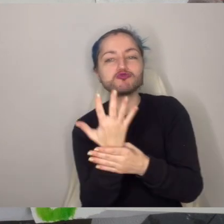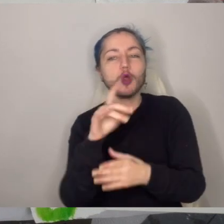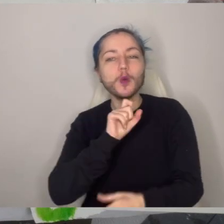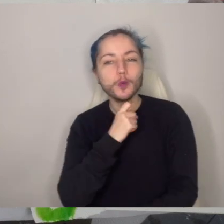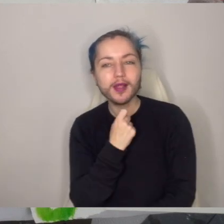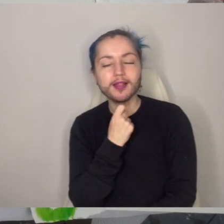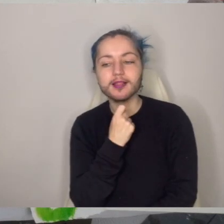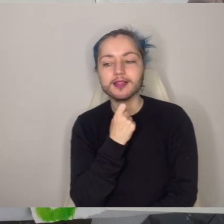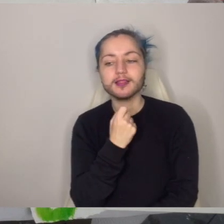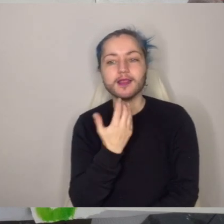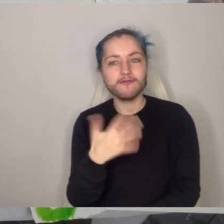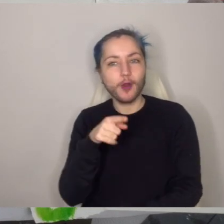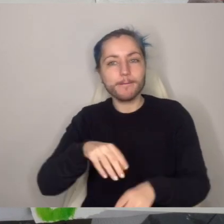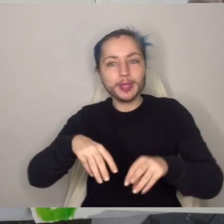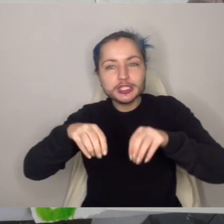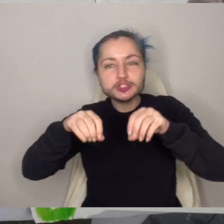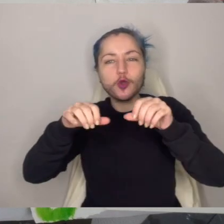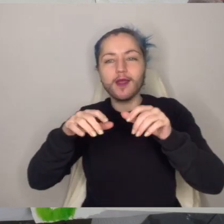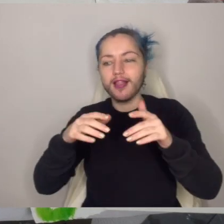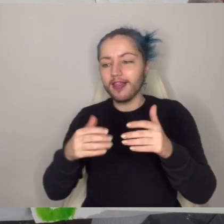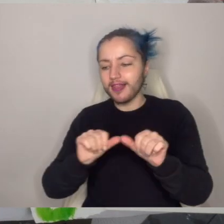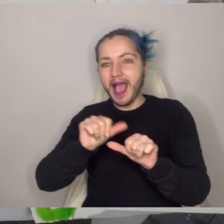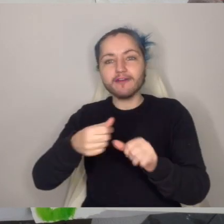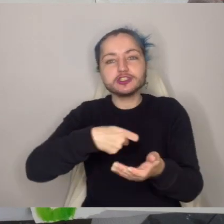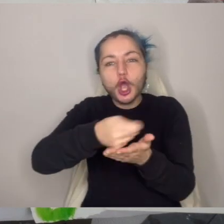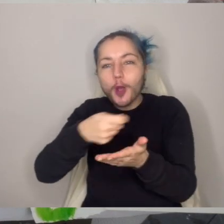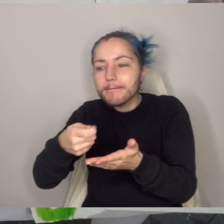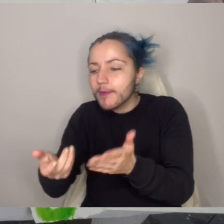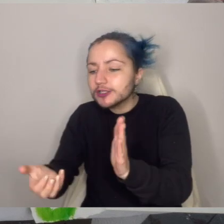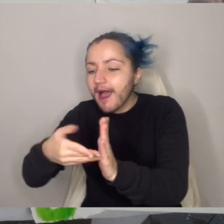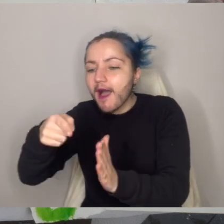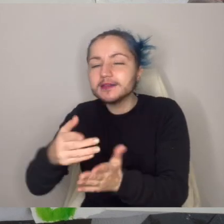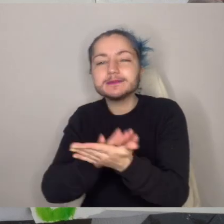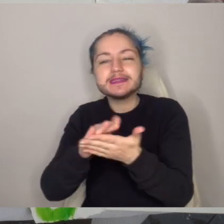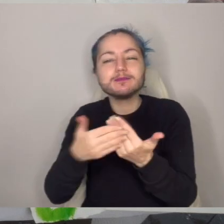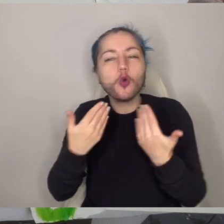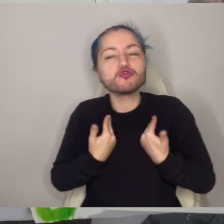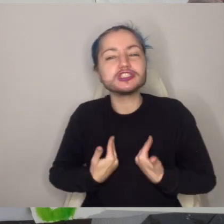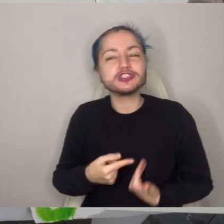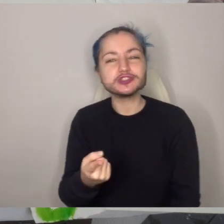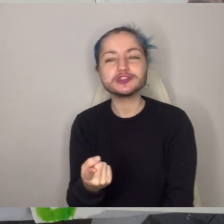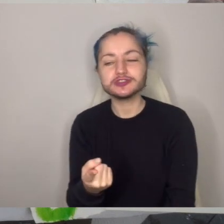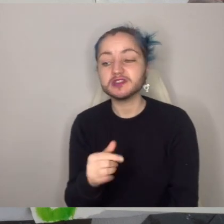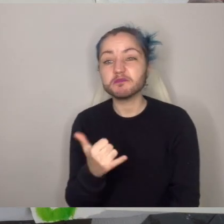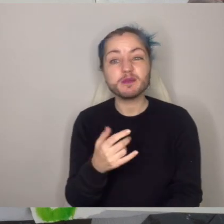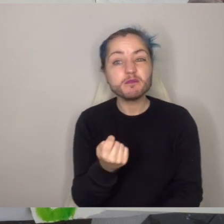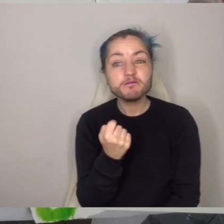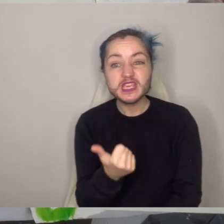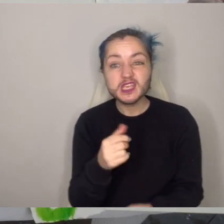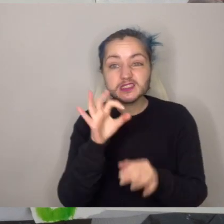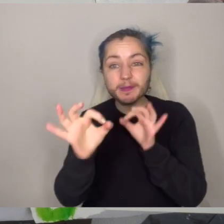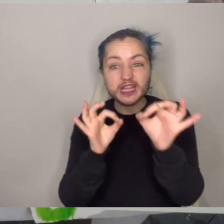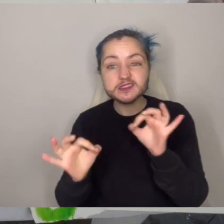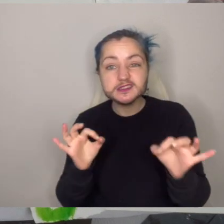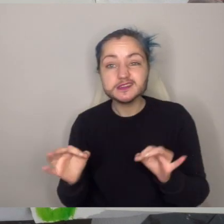grow in the soil when it's been enriched with this lovely compost. Maybe some